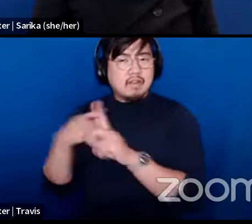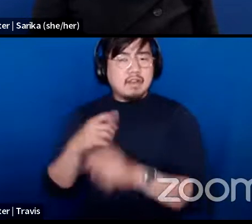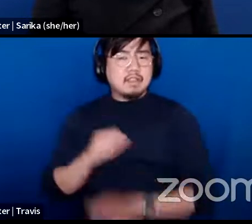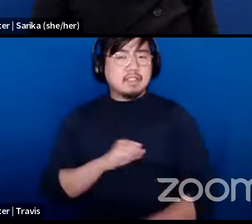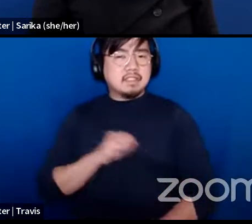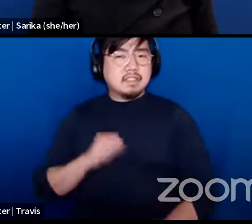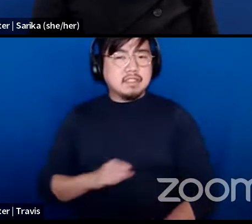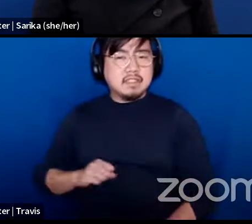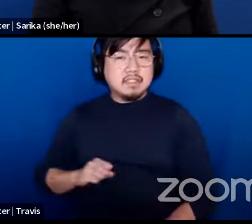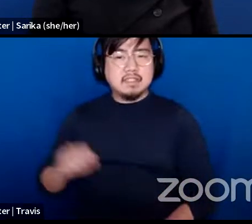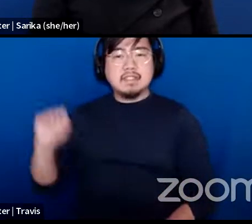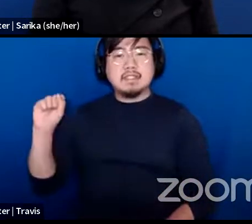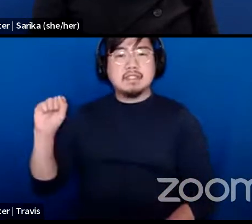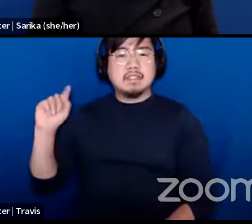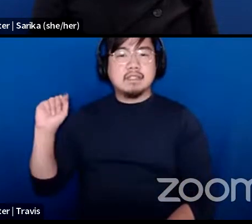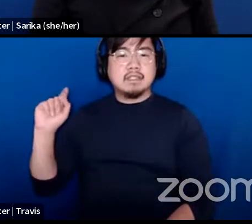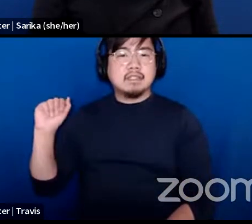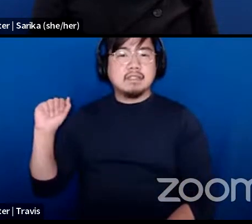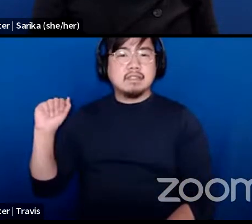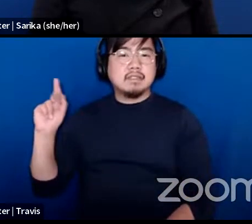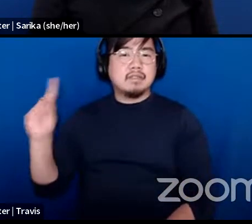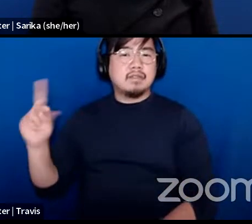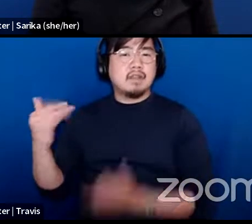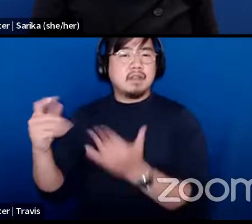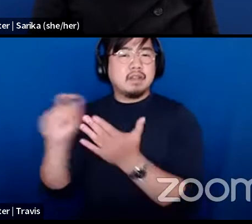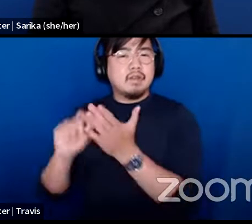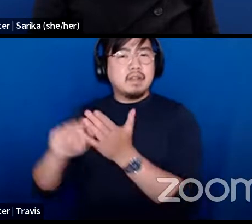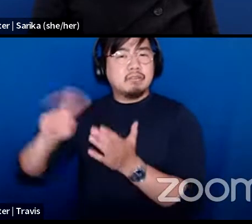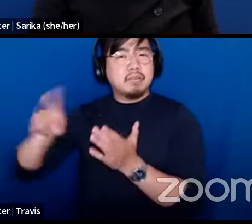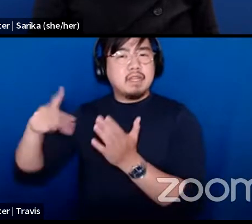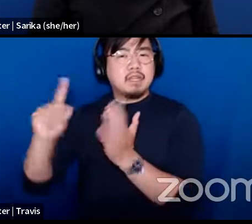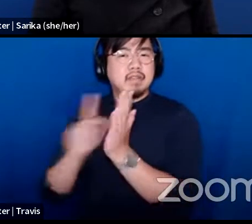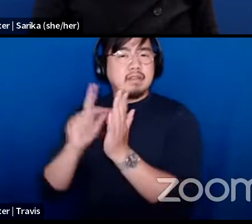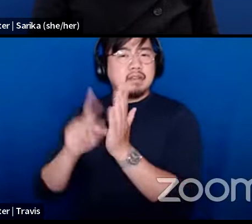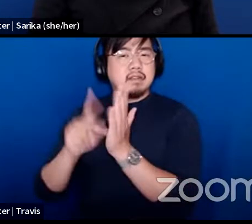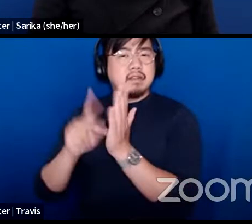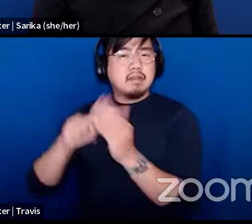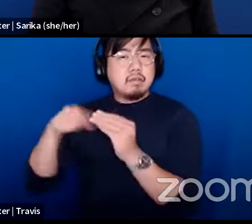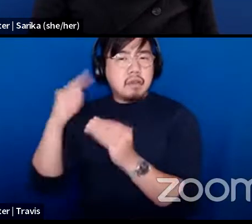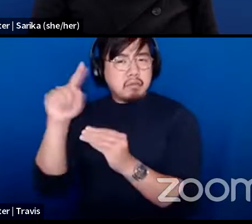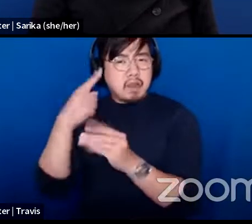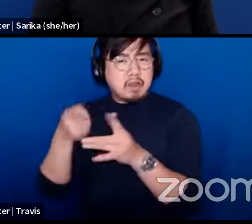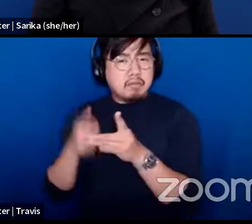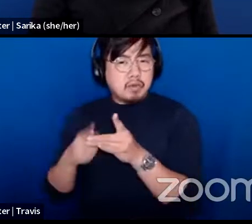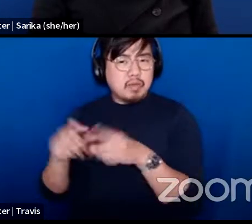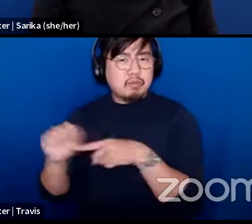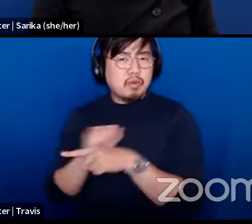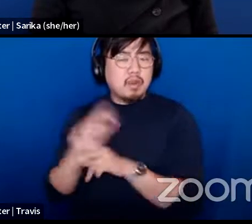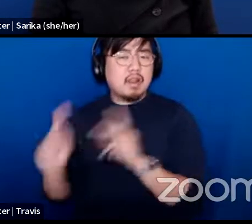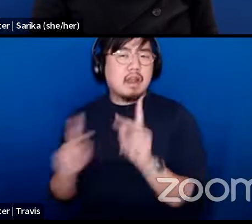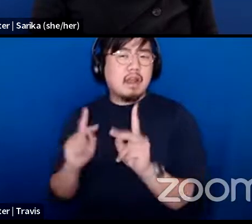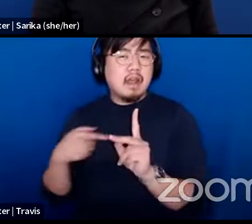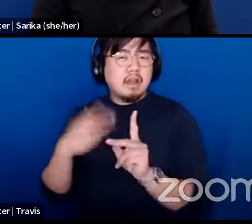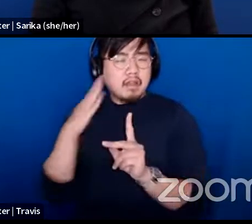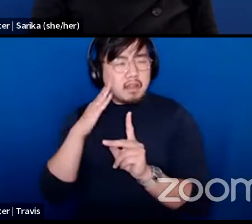California who's writing his dissertation on Black SGI practitioners. And I think there will be more coming out. It's really important